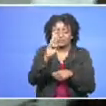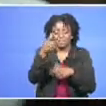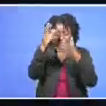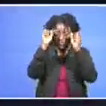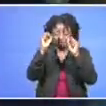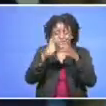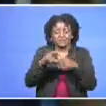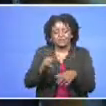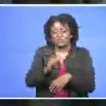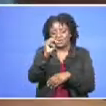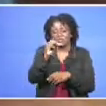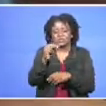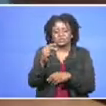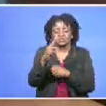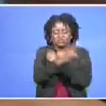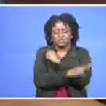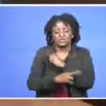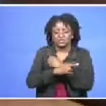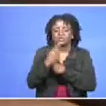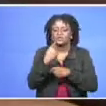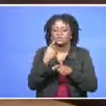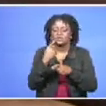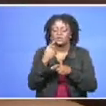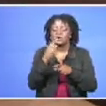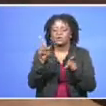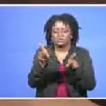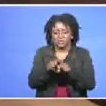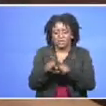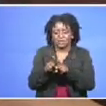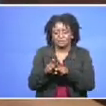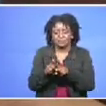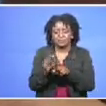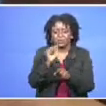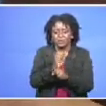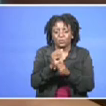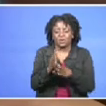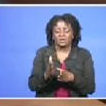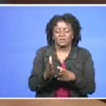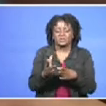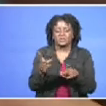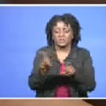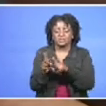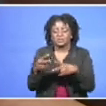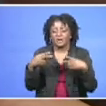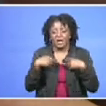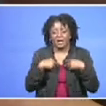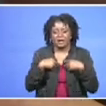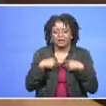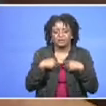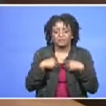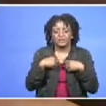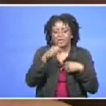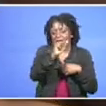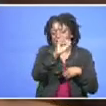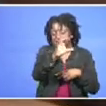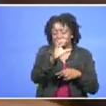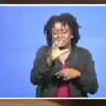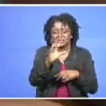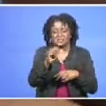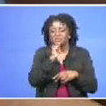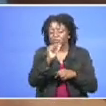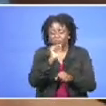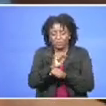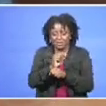Northern Region agreed. Employees are also faced with inoperable air conditioning units, mold